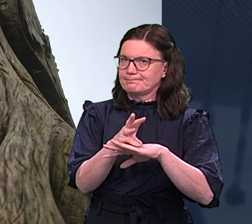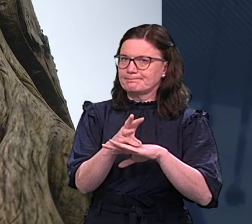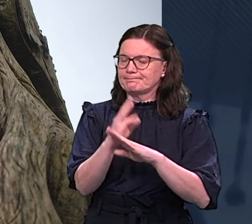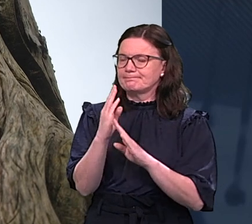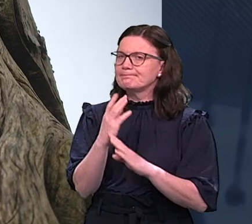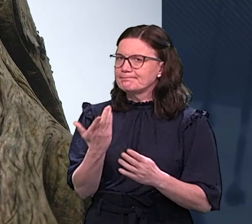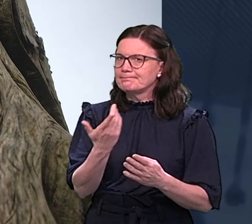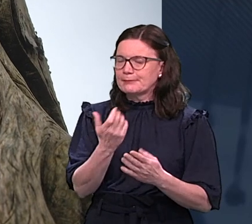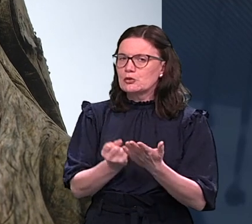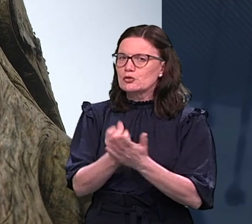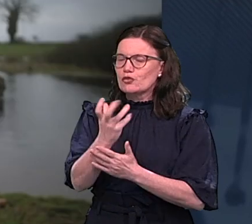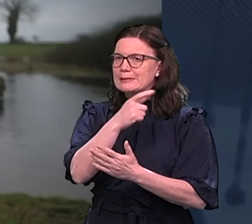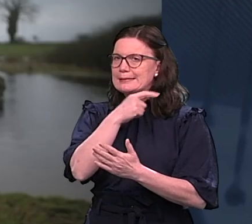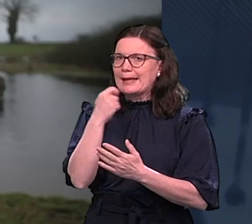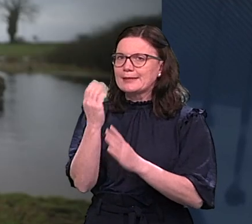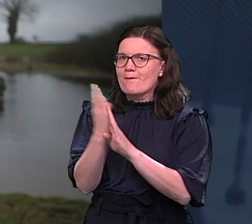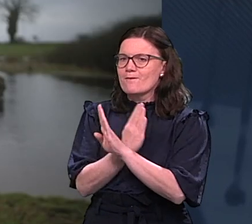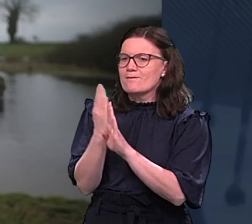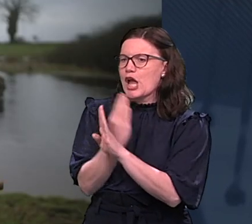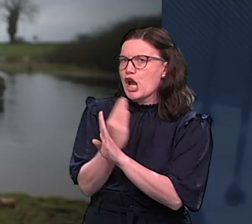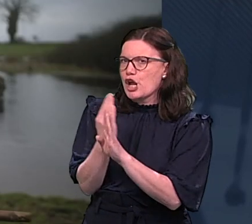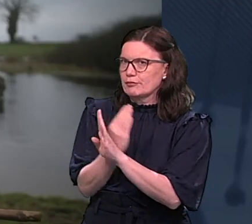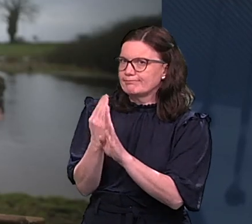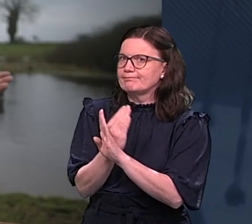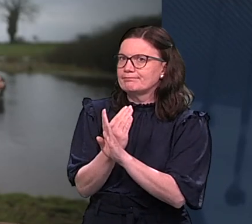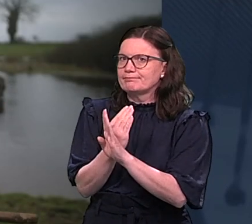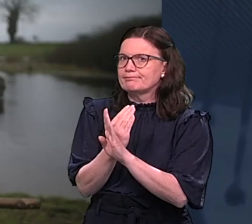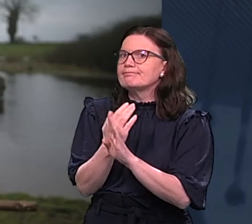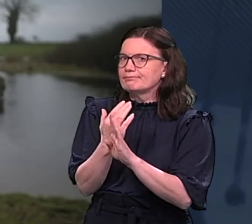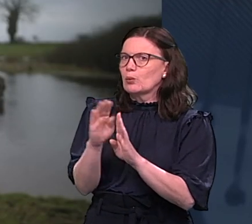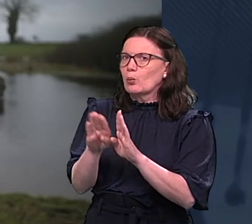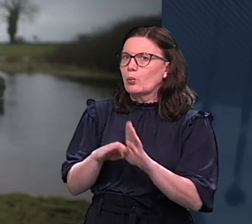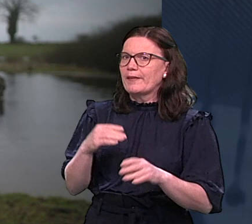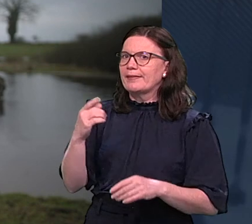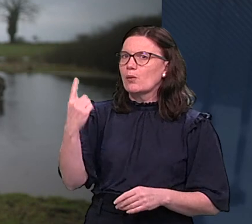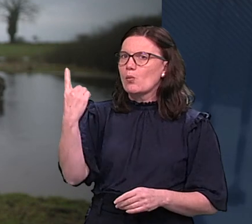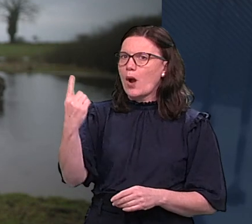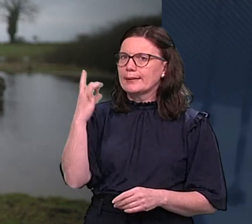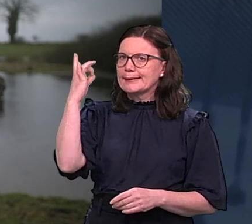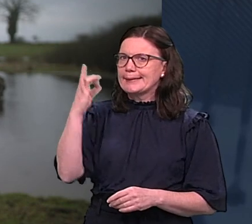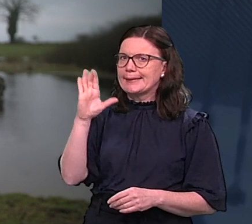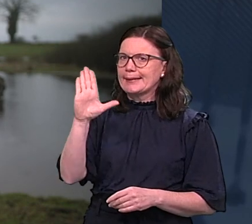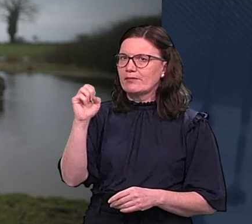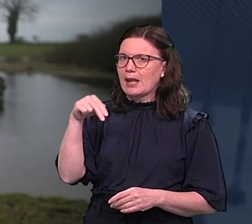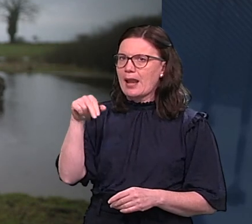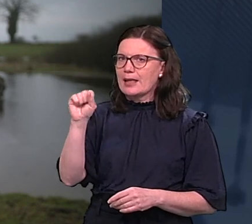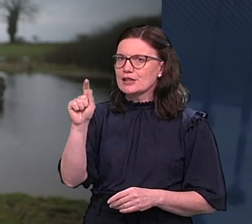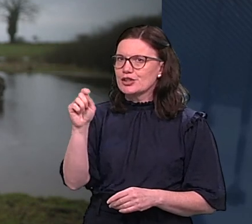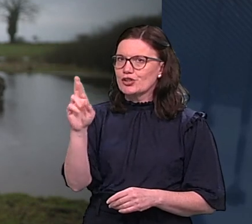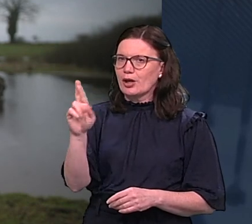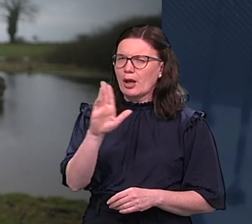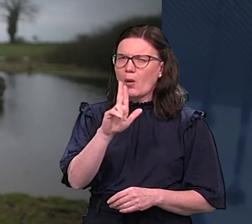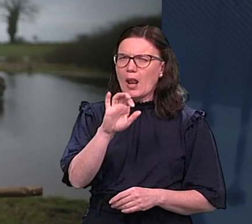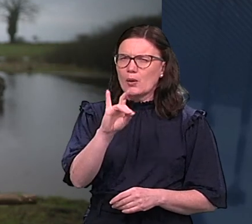had an affair or a dalliance with Kermit, the King of Leinster. Lu was